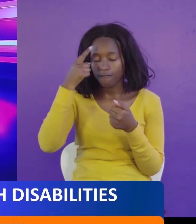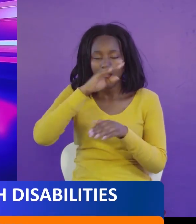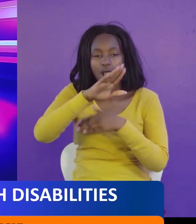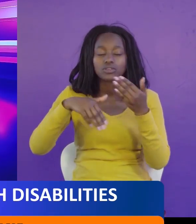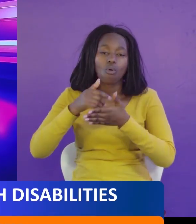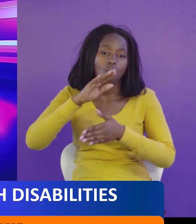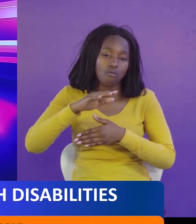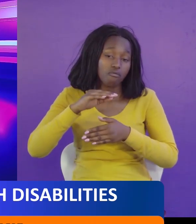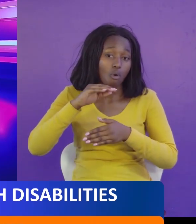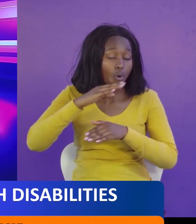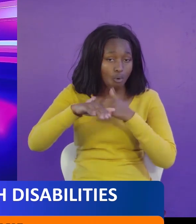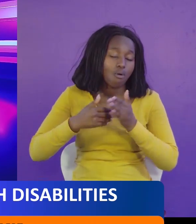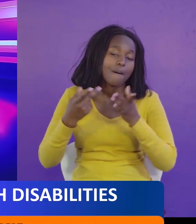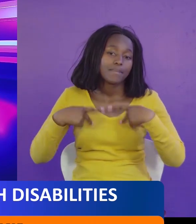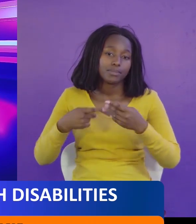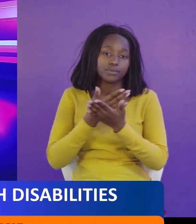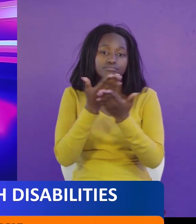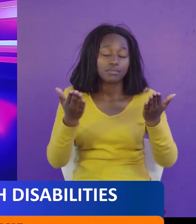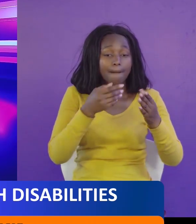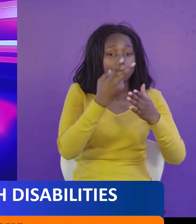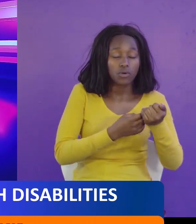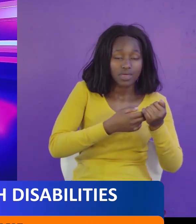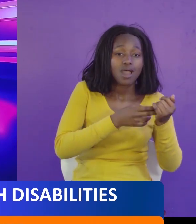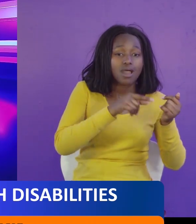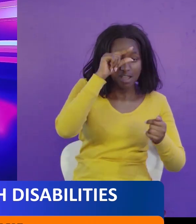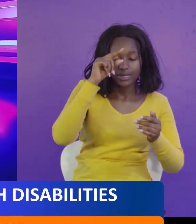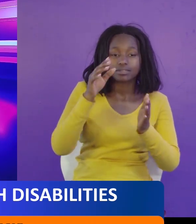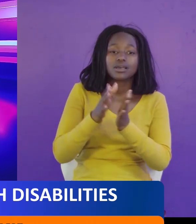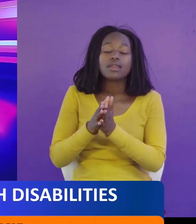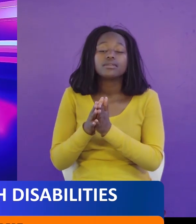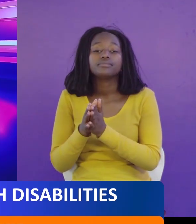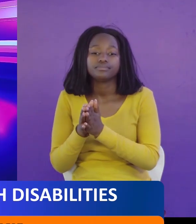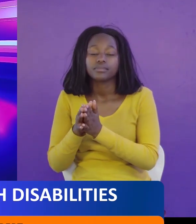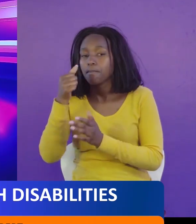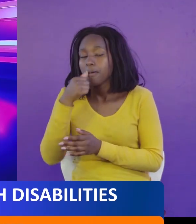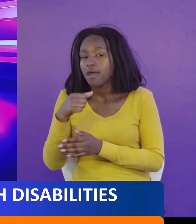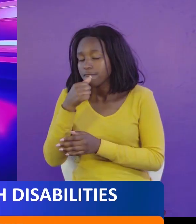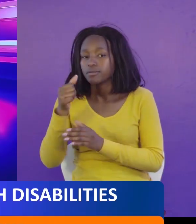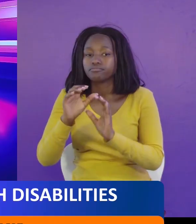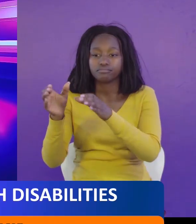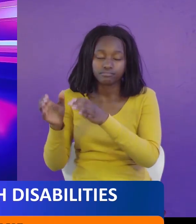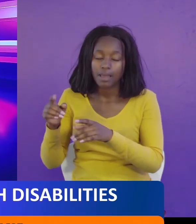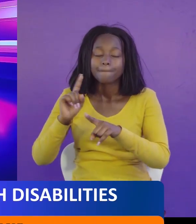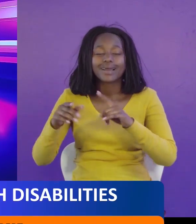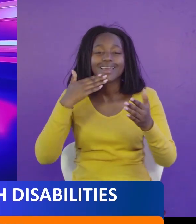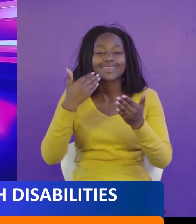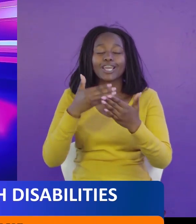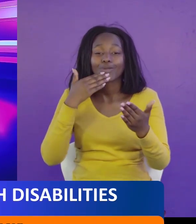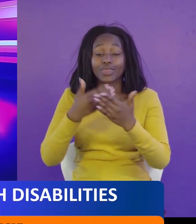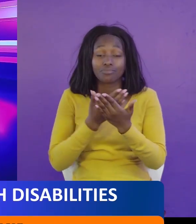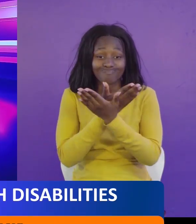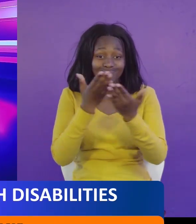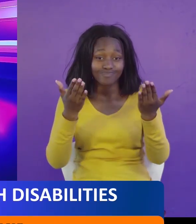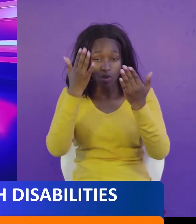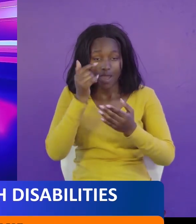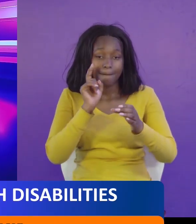the government, the private sector, and we as a society generally. Thank you so much, ladies and gentlemen, for staying tuned